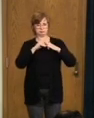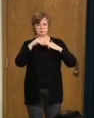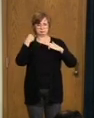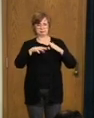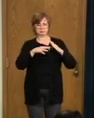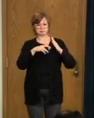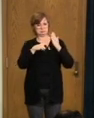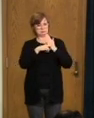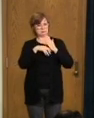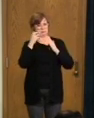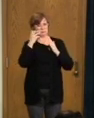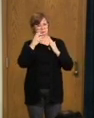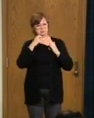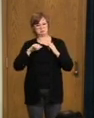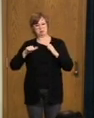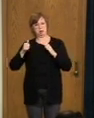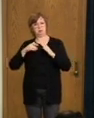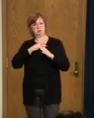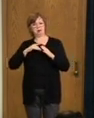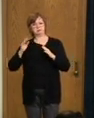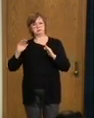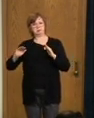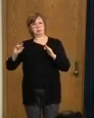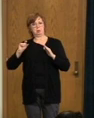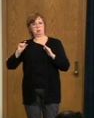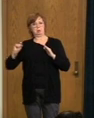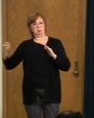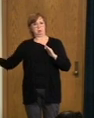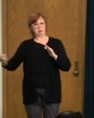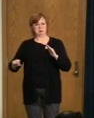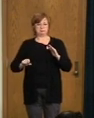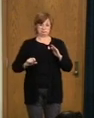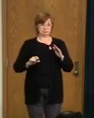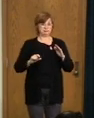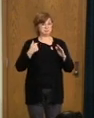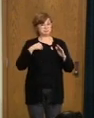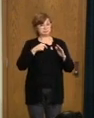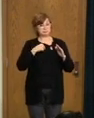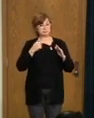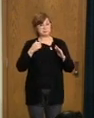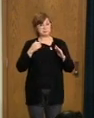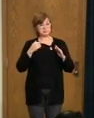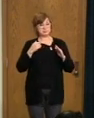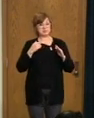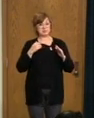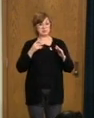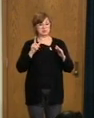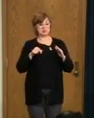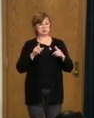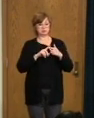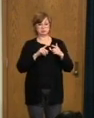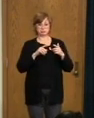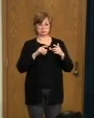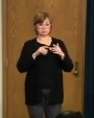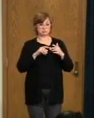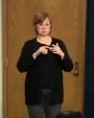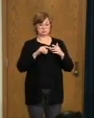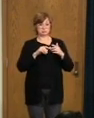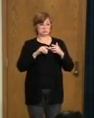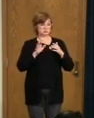of the enforcement entities that are, faced with enforcing the laws that are